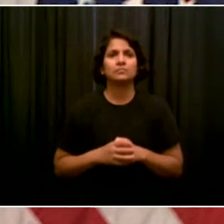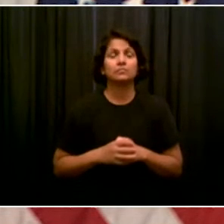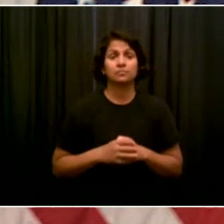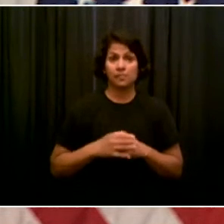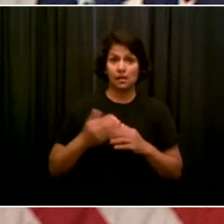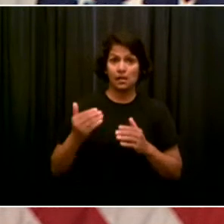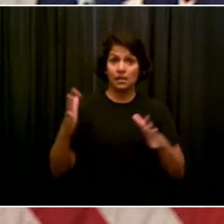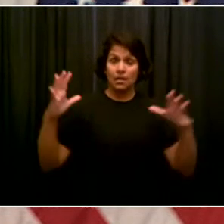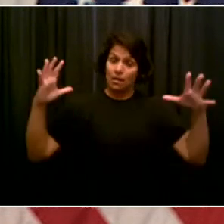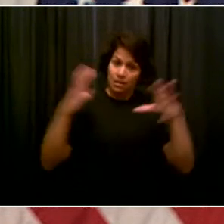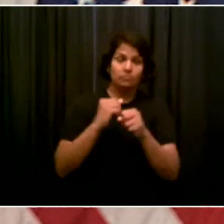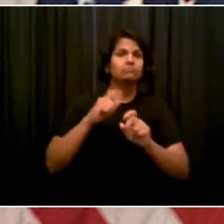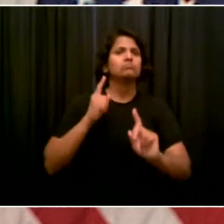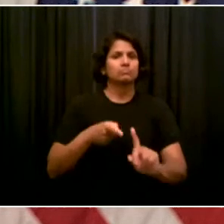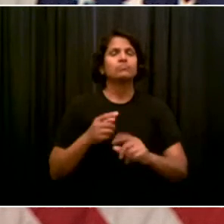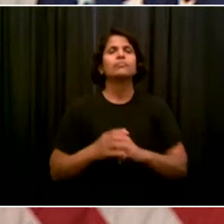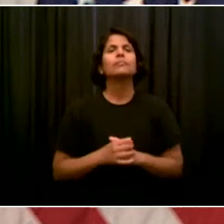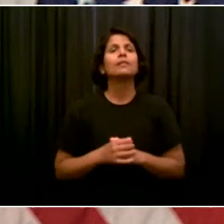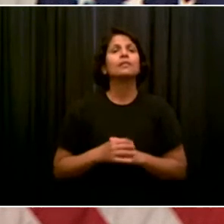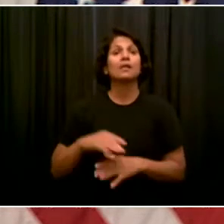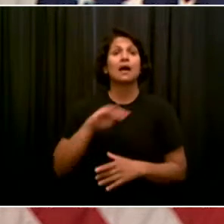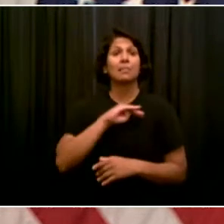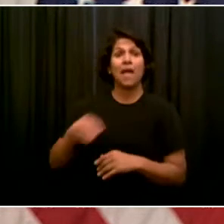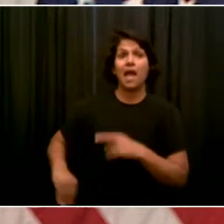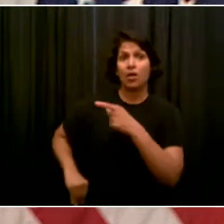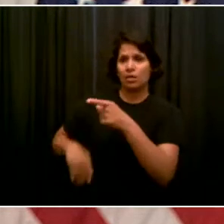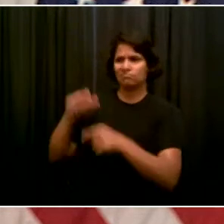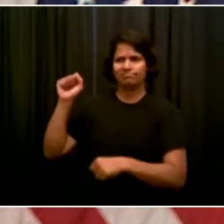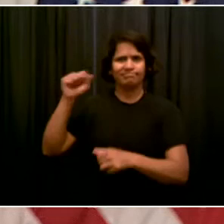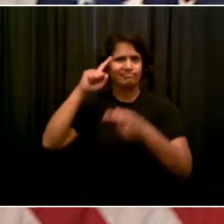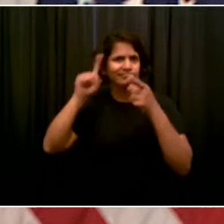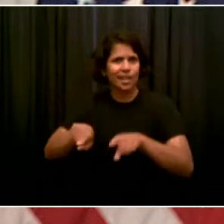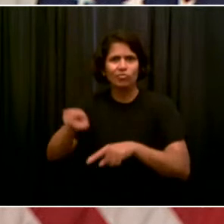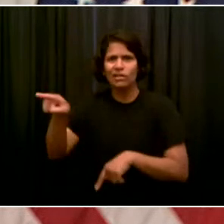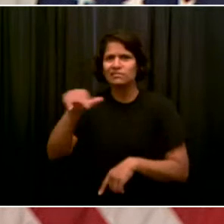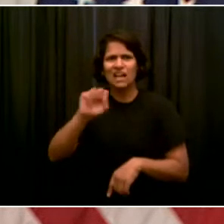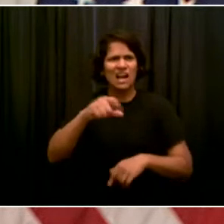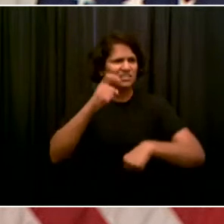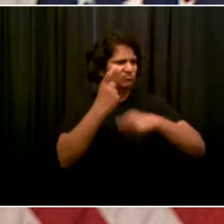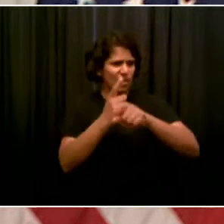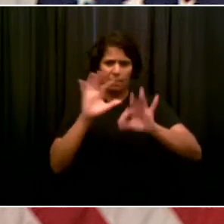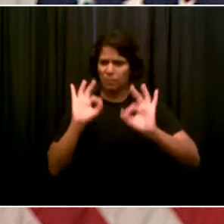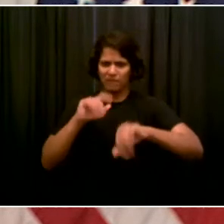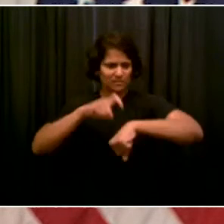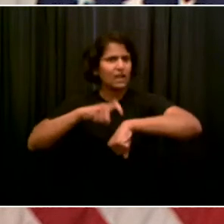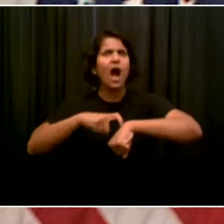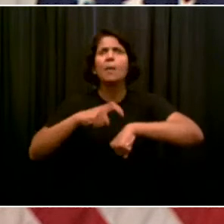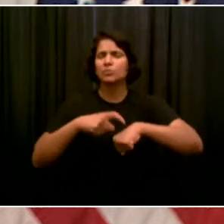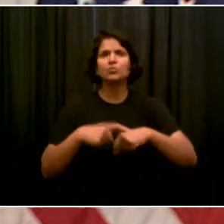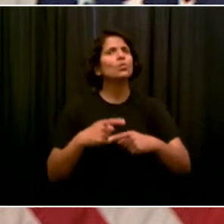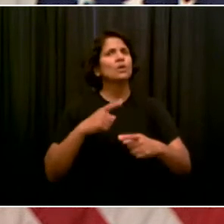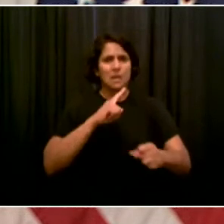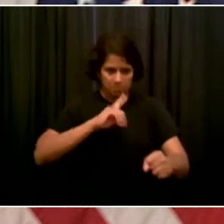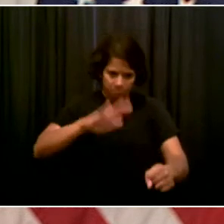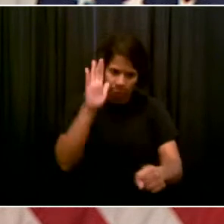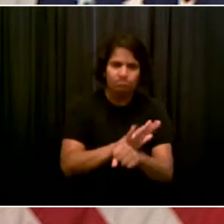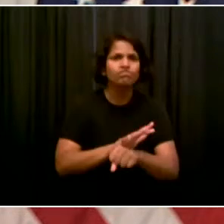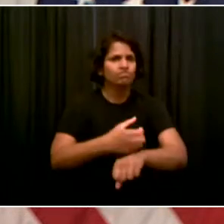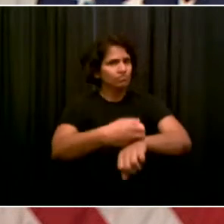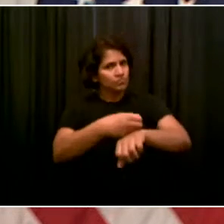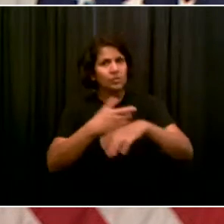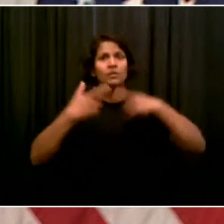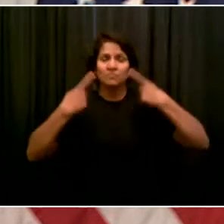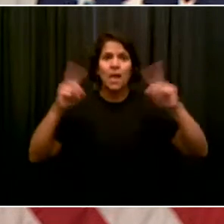The mayor's absolutely right. This is the moment. There is a commitment to infrastructure. By this administration, there is a commitment